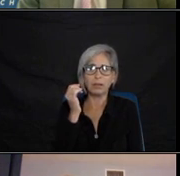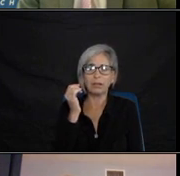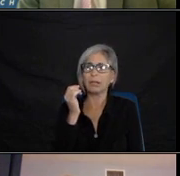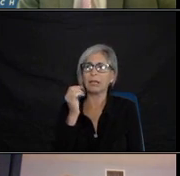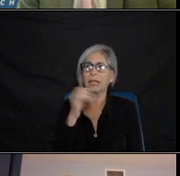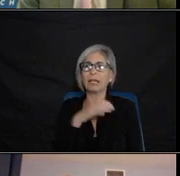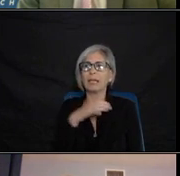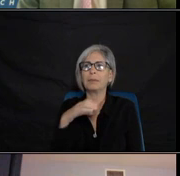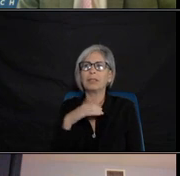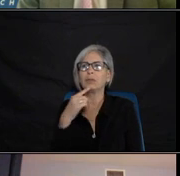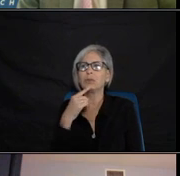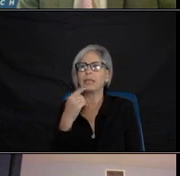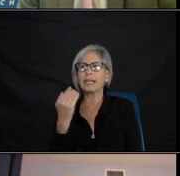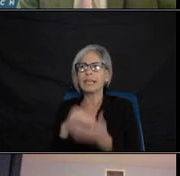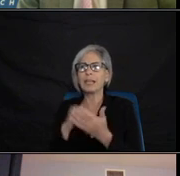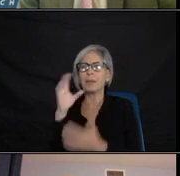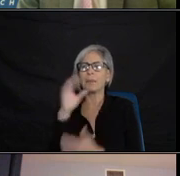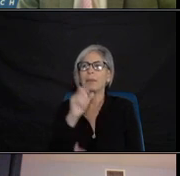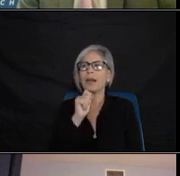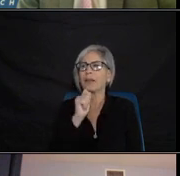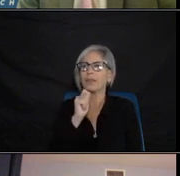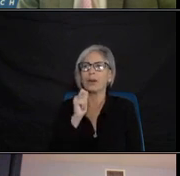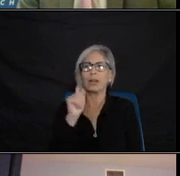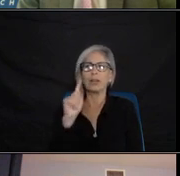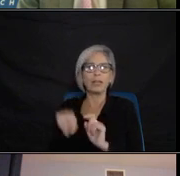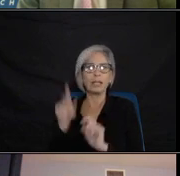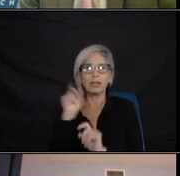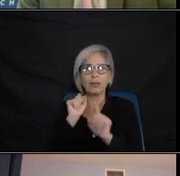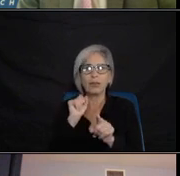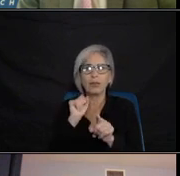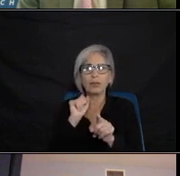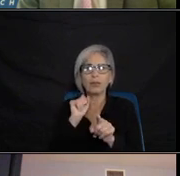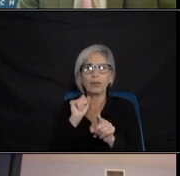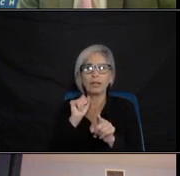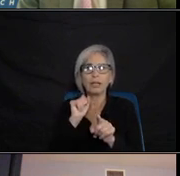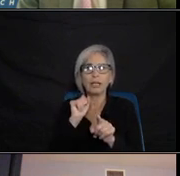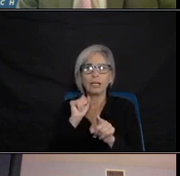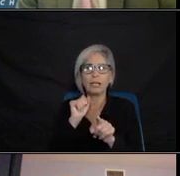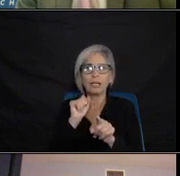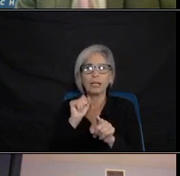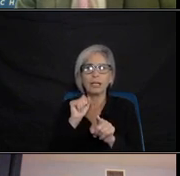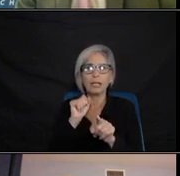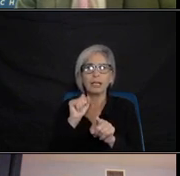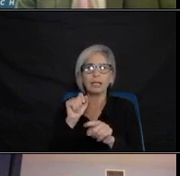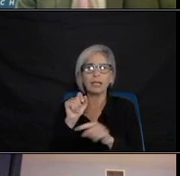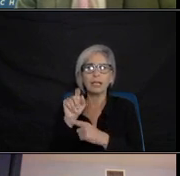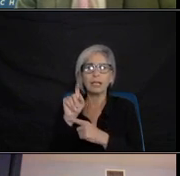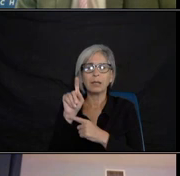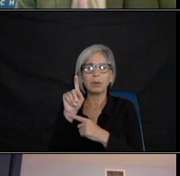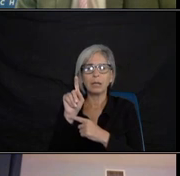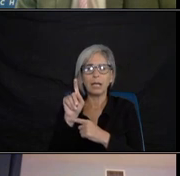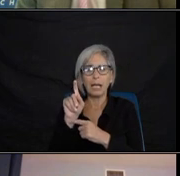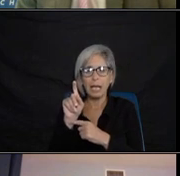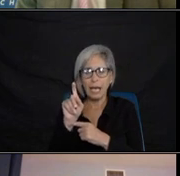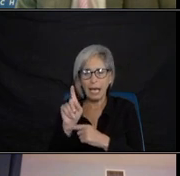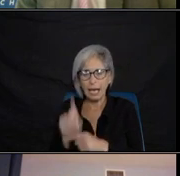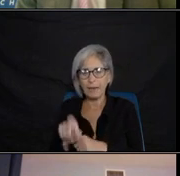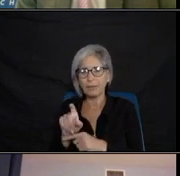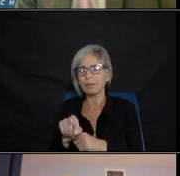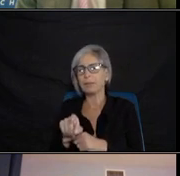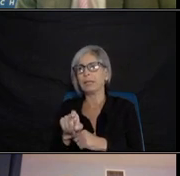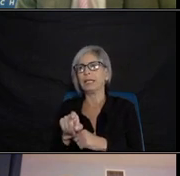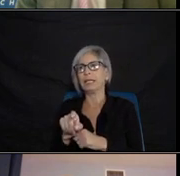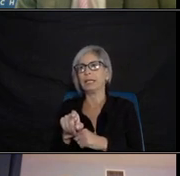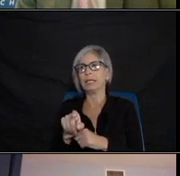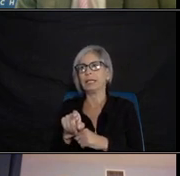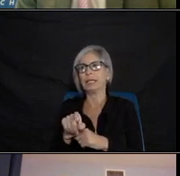Commissioner, hey, can you repeat what you just said? Your microphone went in and out. It would have to be an annexation if we,